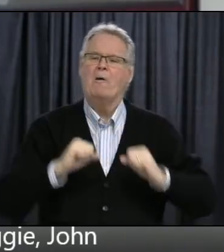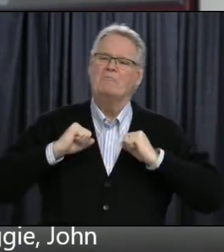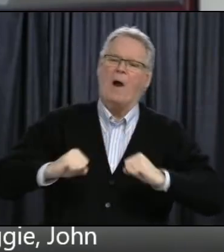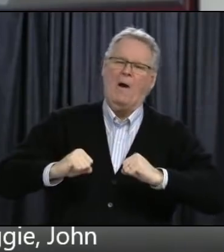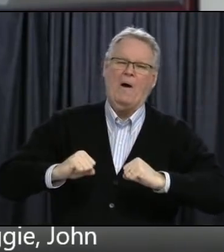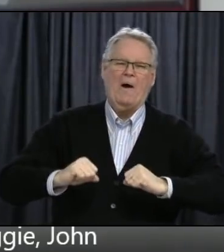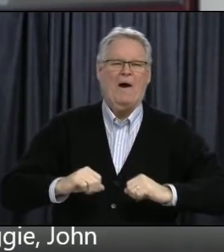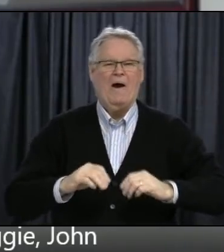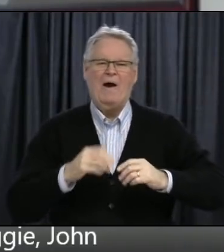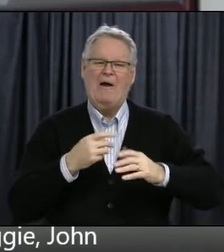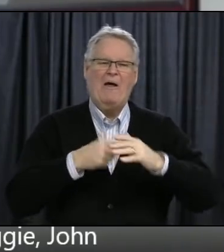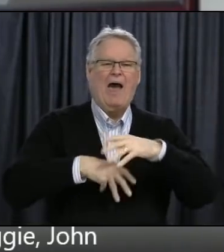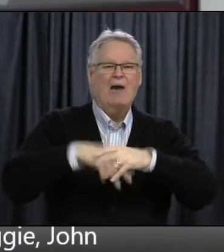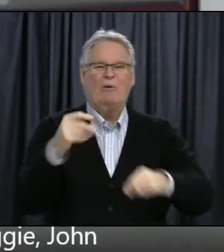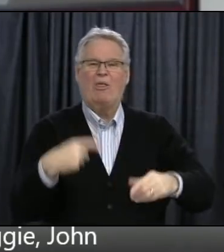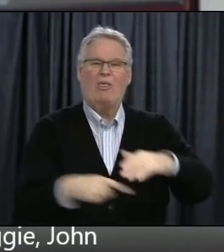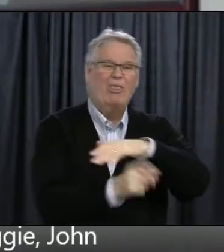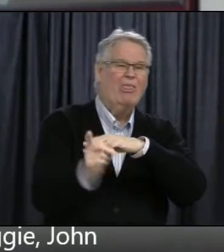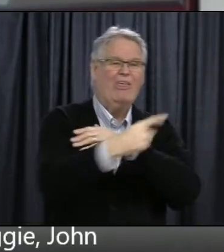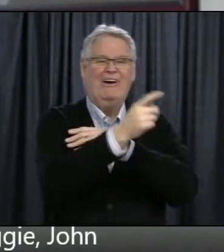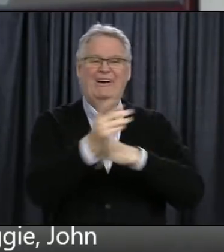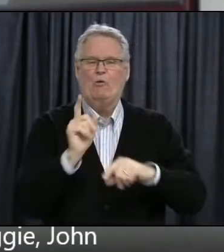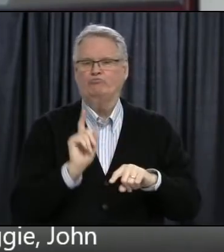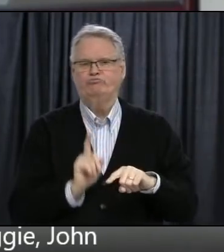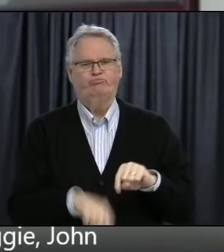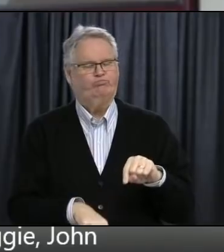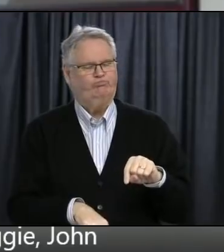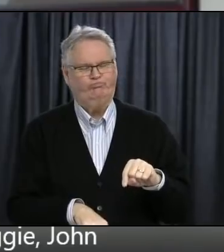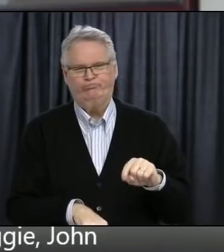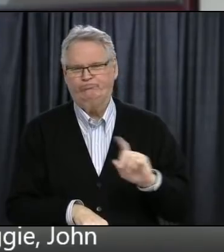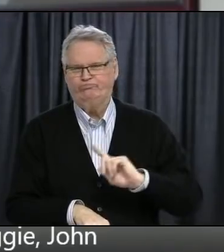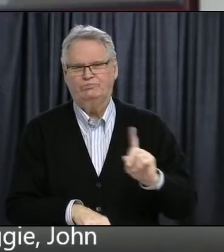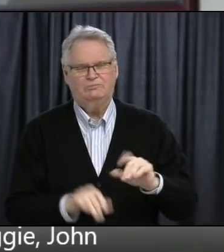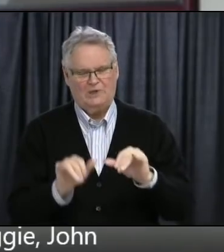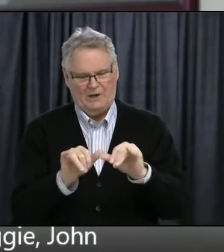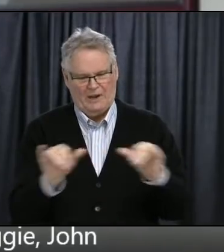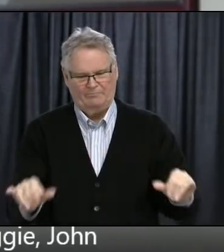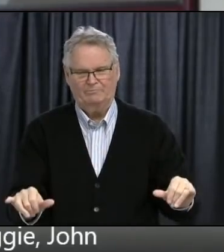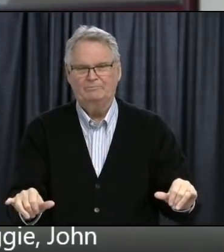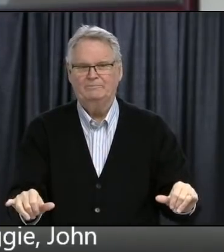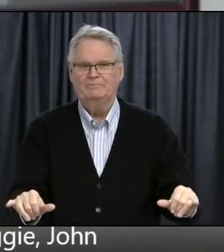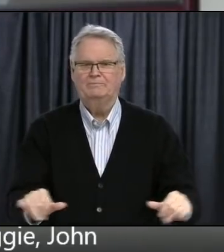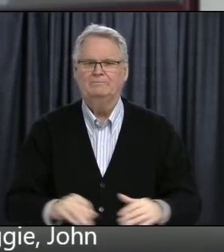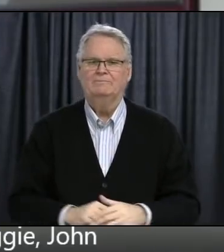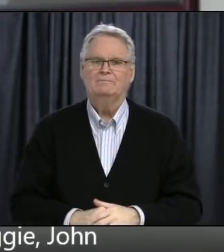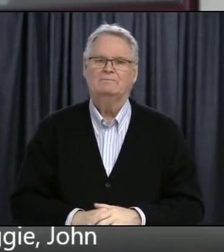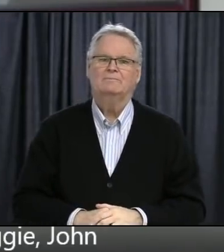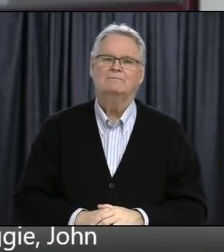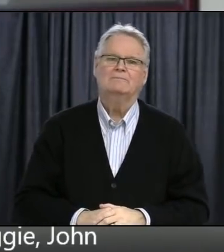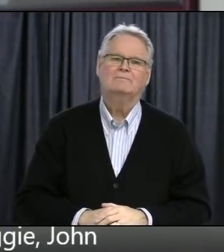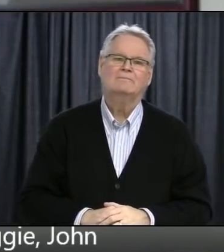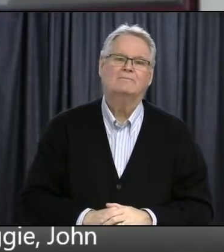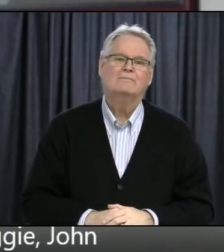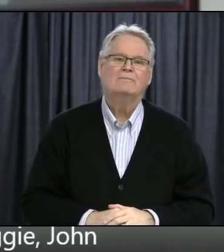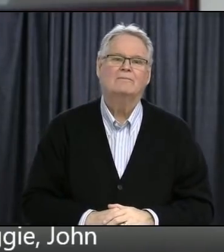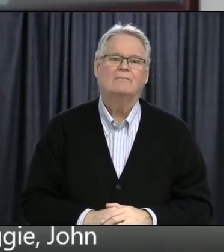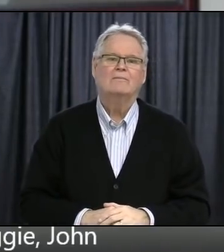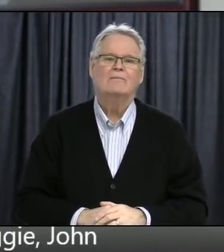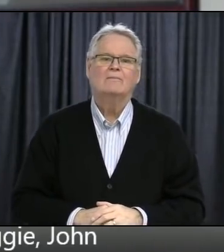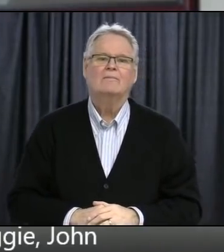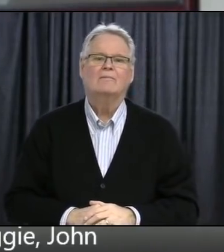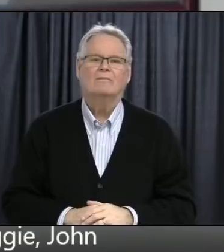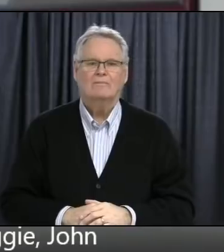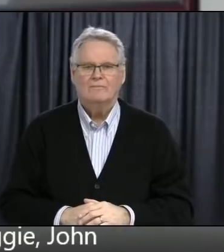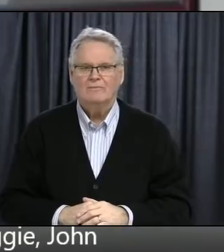visiting the malls and then go back to the Avalon, nor is it time really to go and visit family, other than for essential